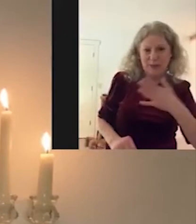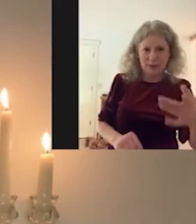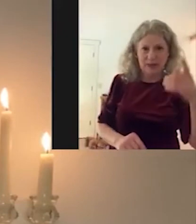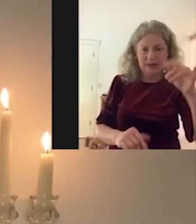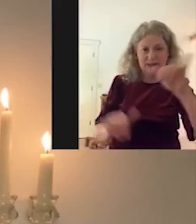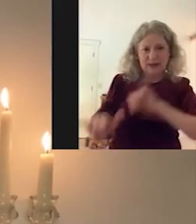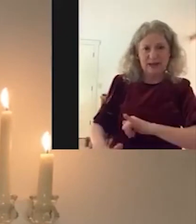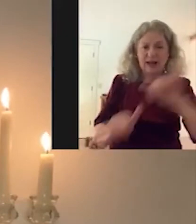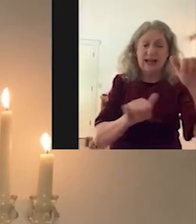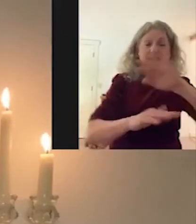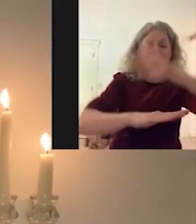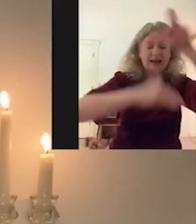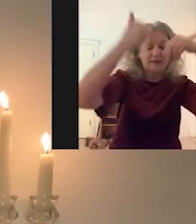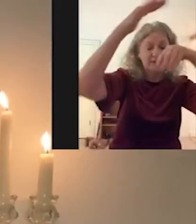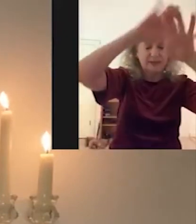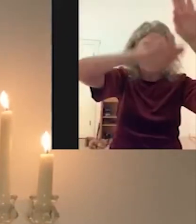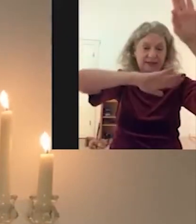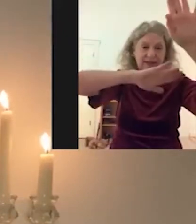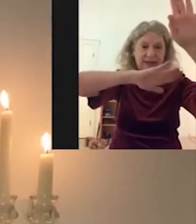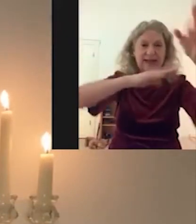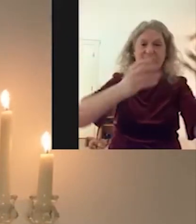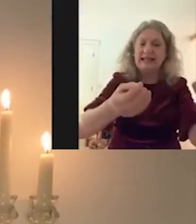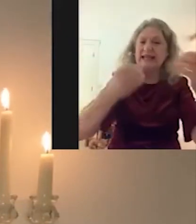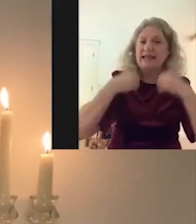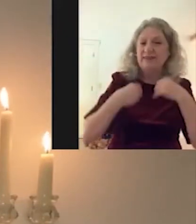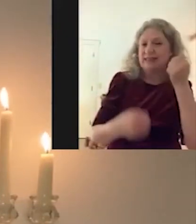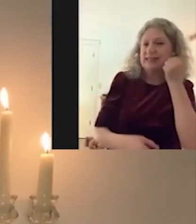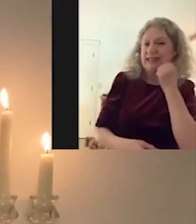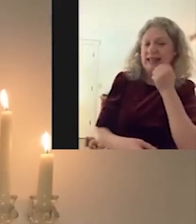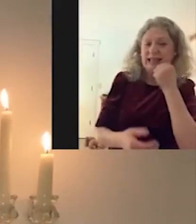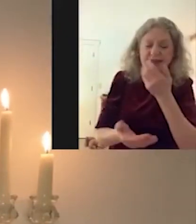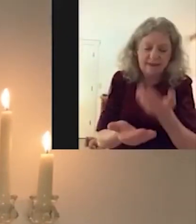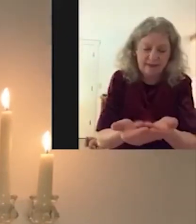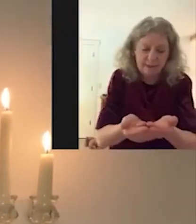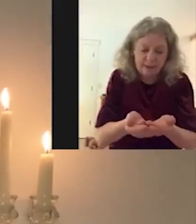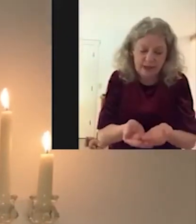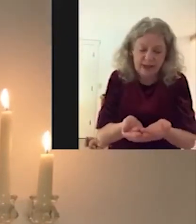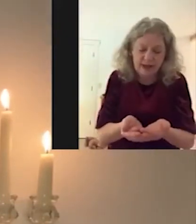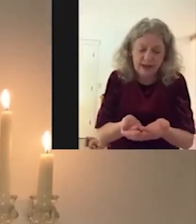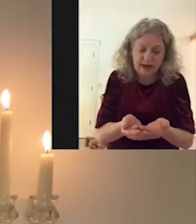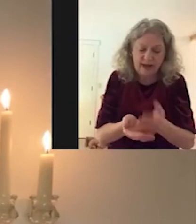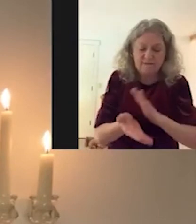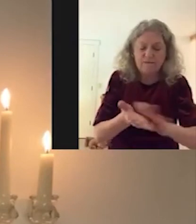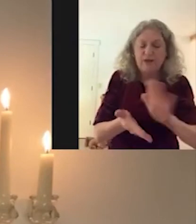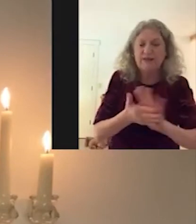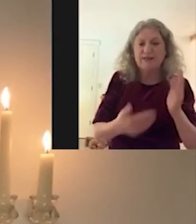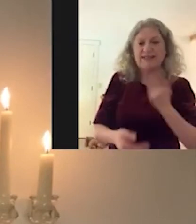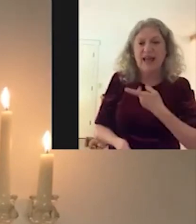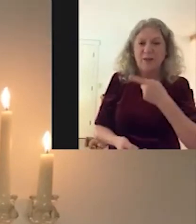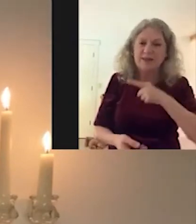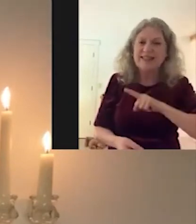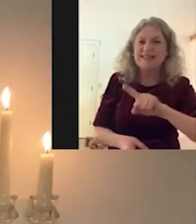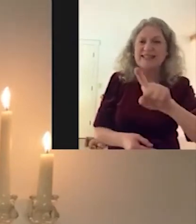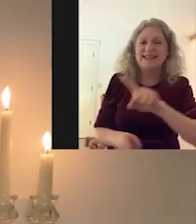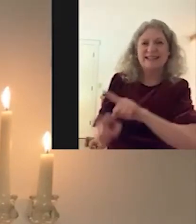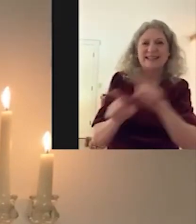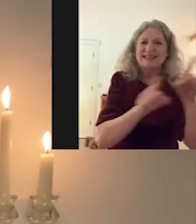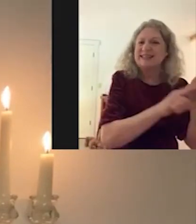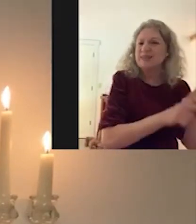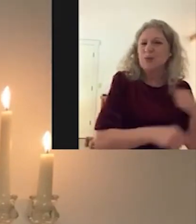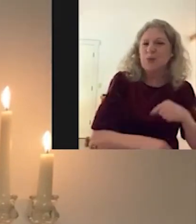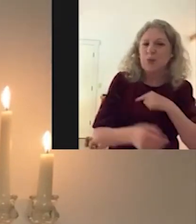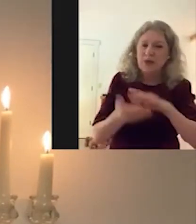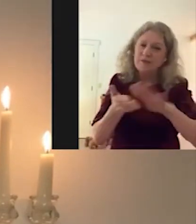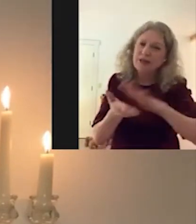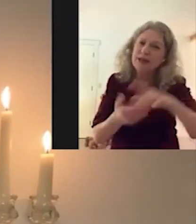in heaven. Give us today our daily bread. Forgive us our sins as we forgive those who sin